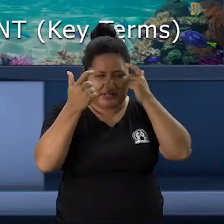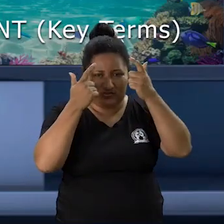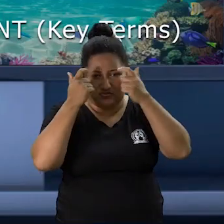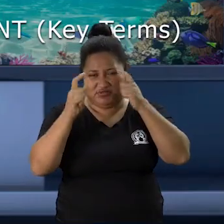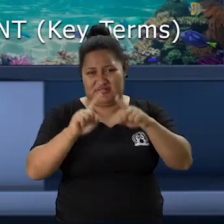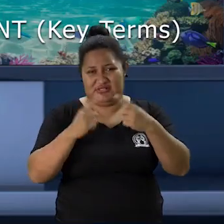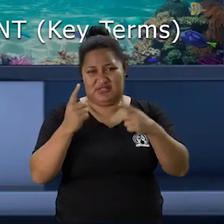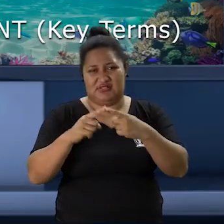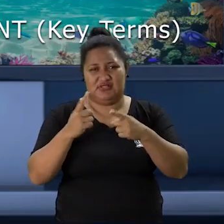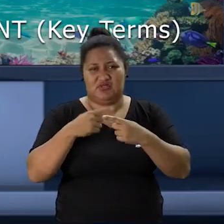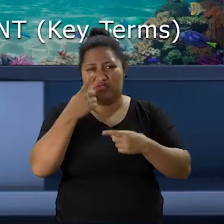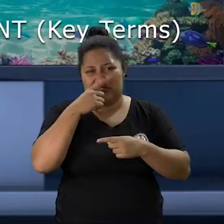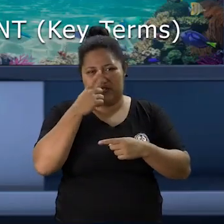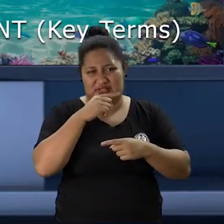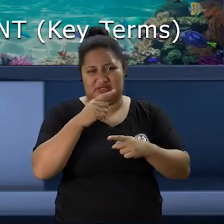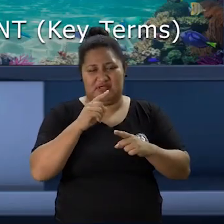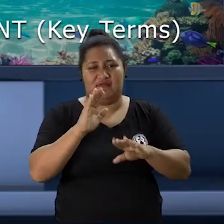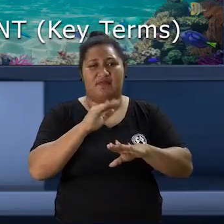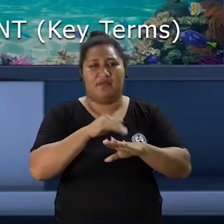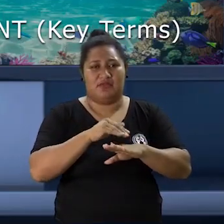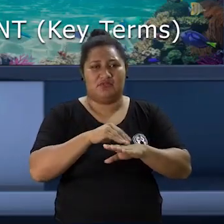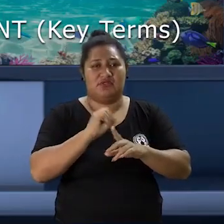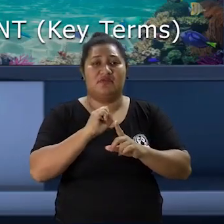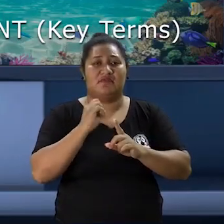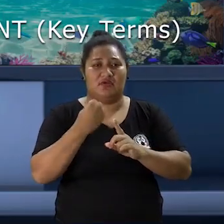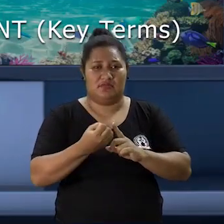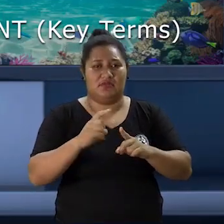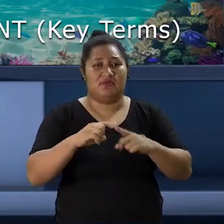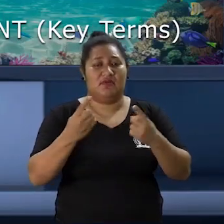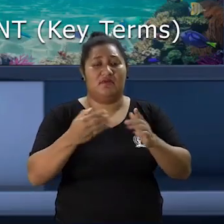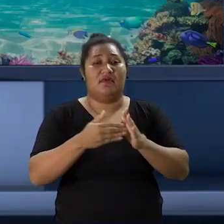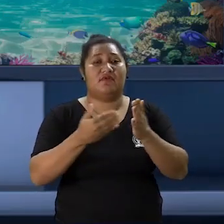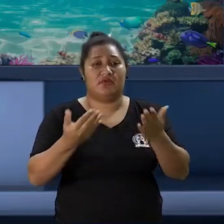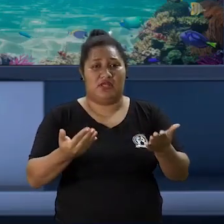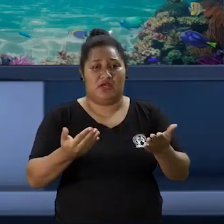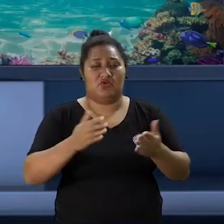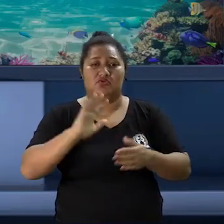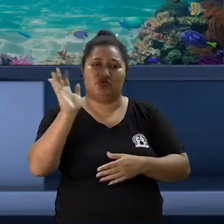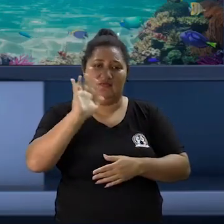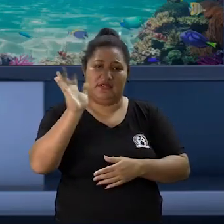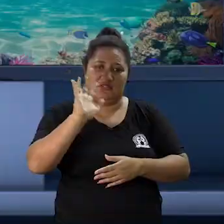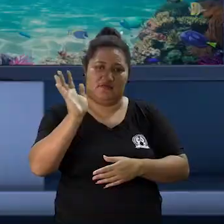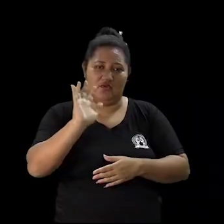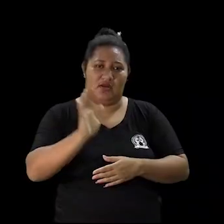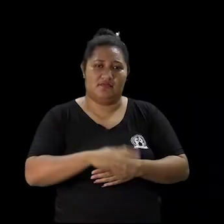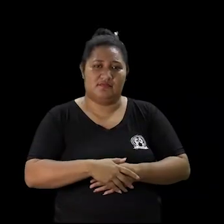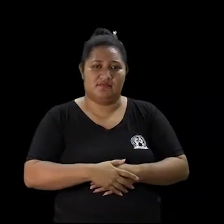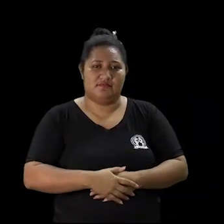tangata, e whatatau isi o manga ese. As for now, tō whāsoi fua.